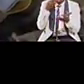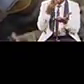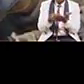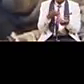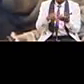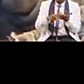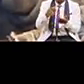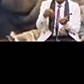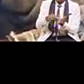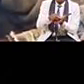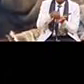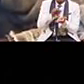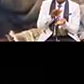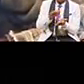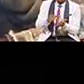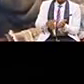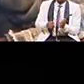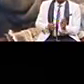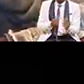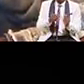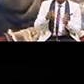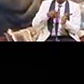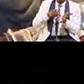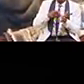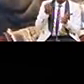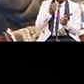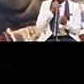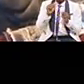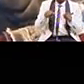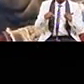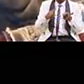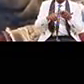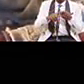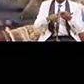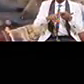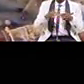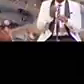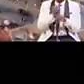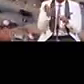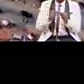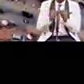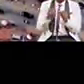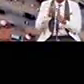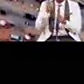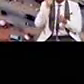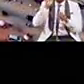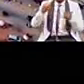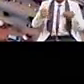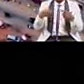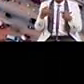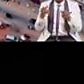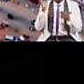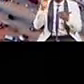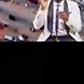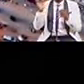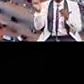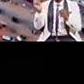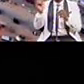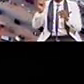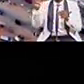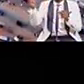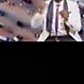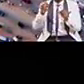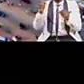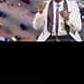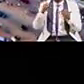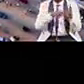see, Paul the apostle was not able to get everywhere because he evangelized quite a lot. He went to this city and that city and that city,